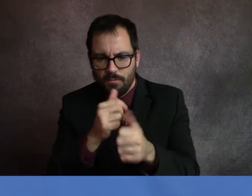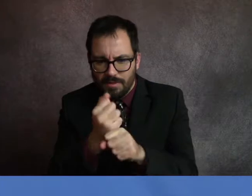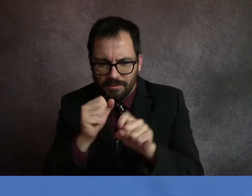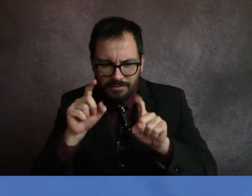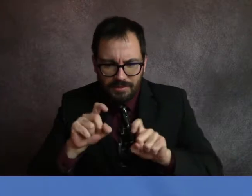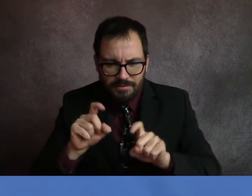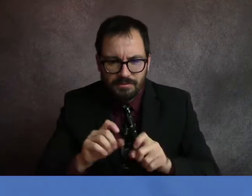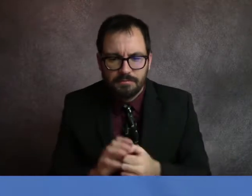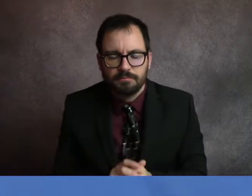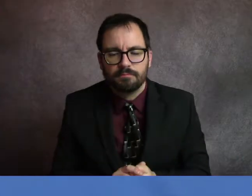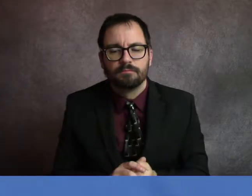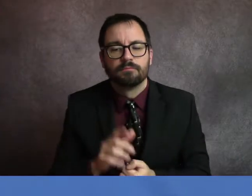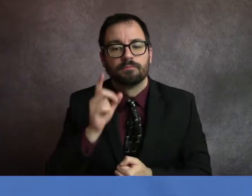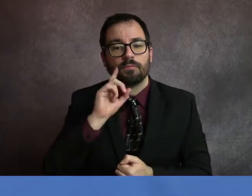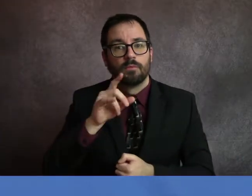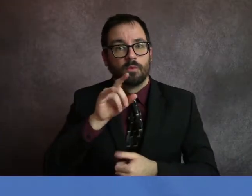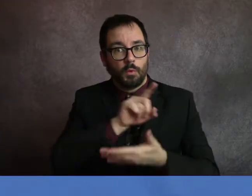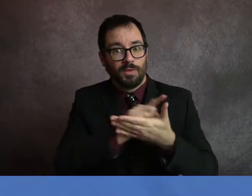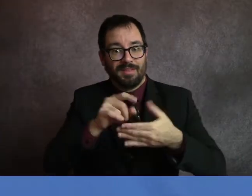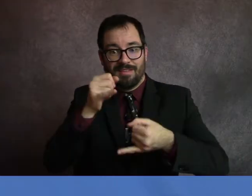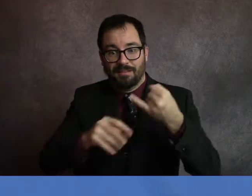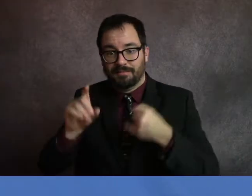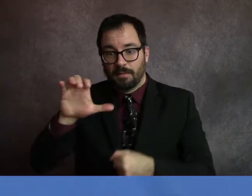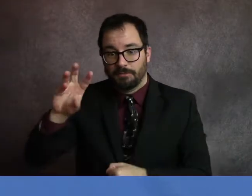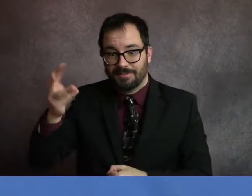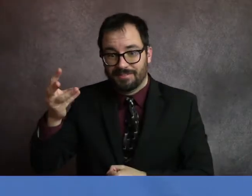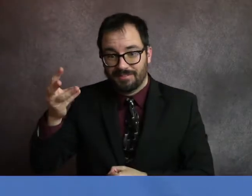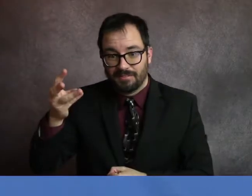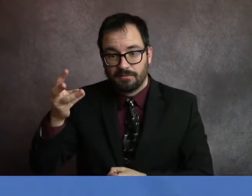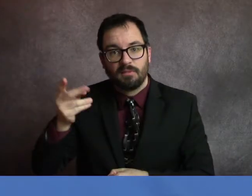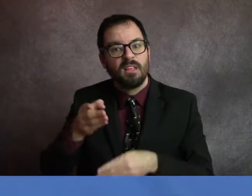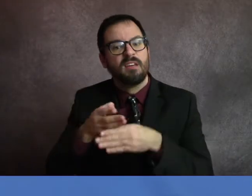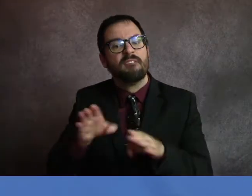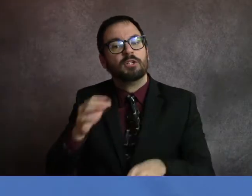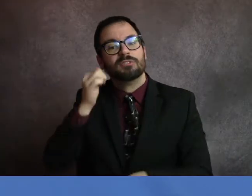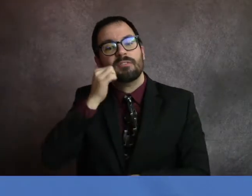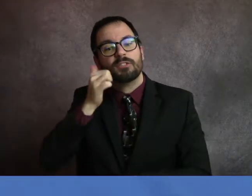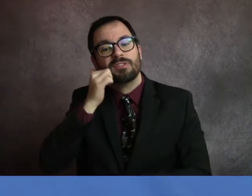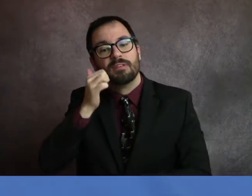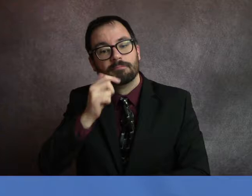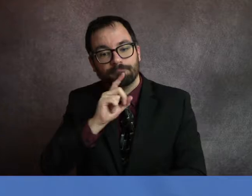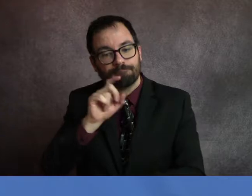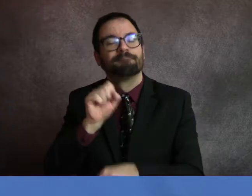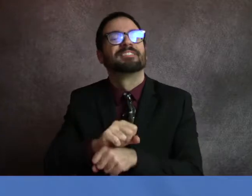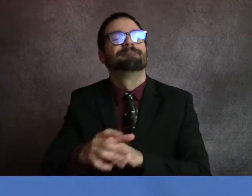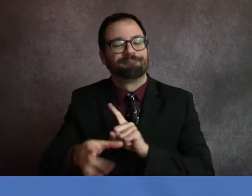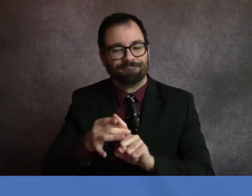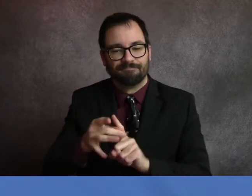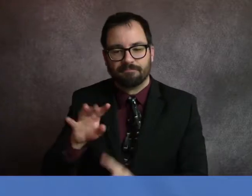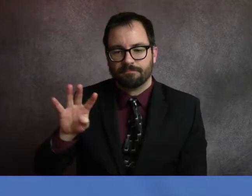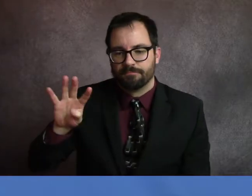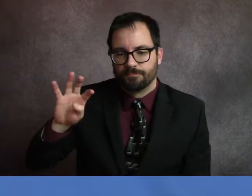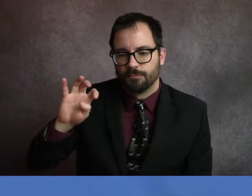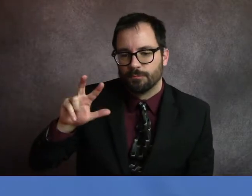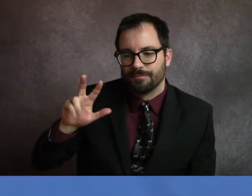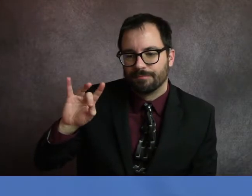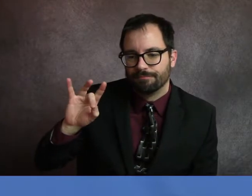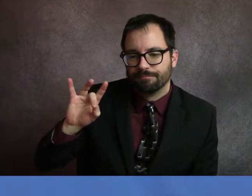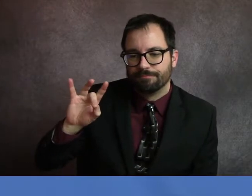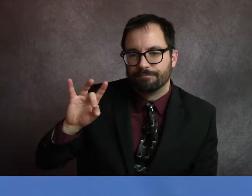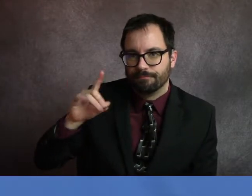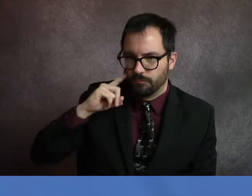6th, the average number of positive tests each day in Boston for residents was 438 people. That number spiked, obviously,